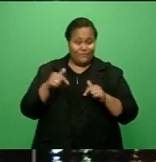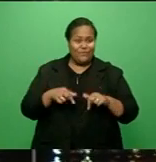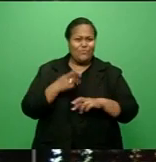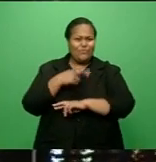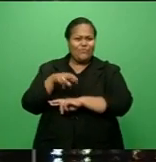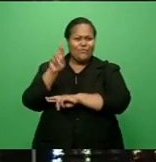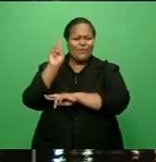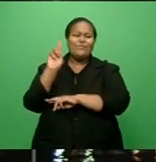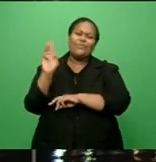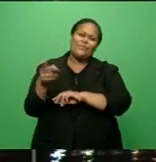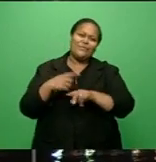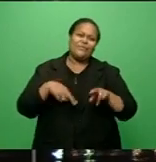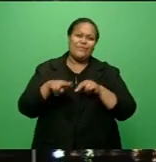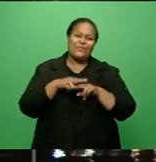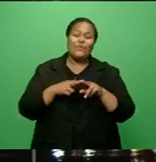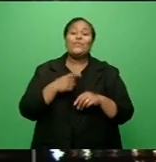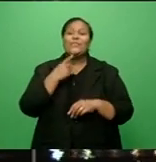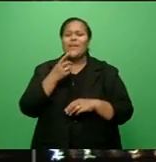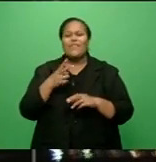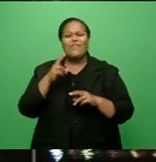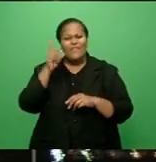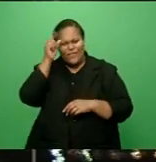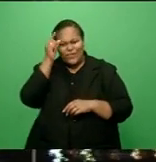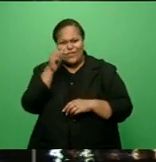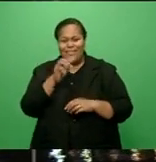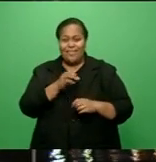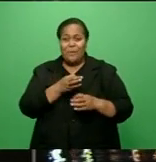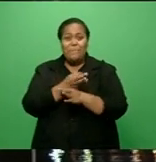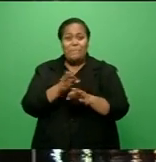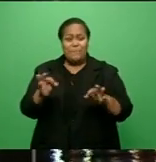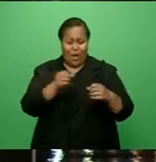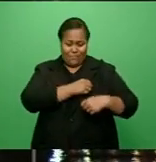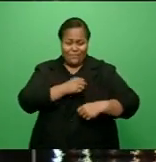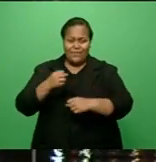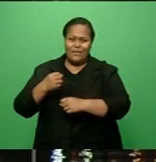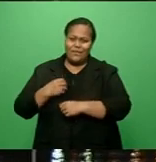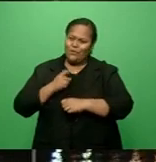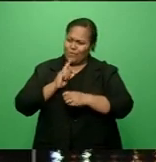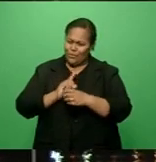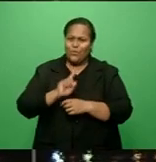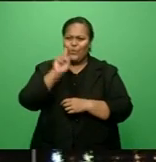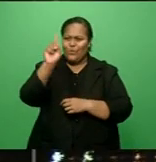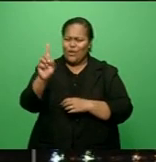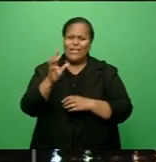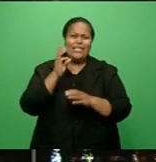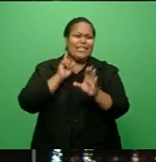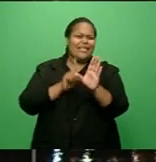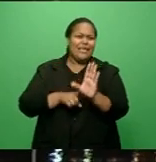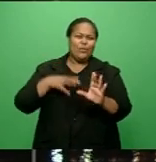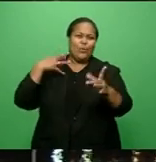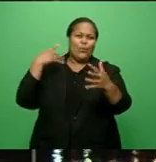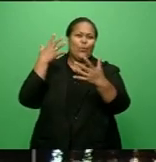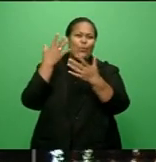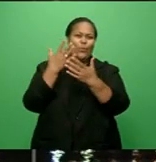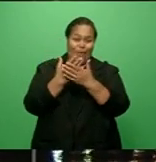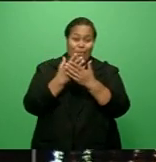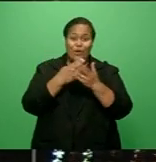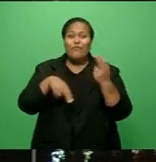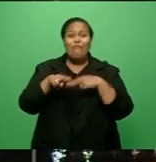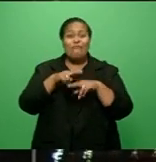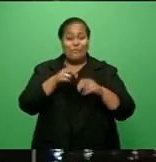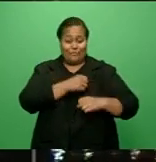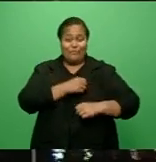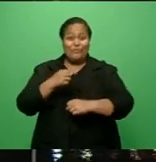been doing this for years, knowing that military service remains the most honourable and noble of all callings. Feeks was speaking at the